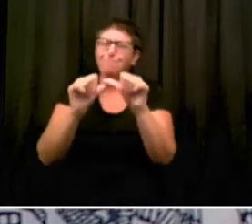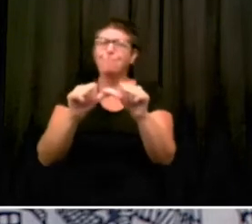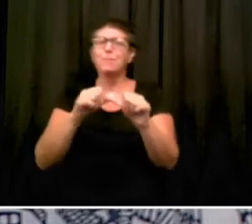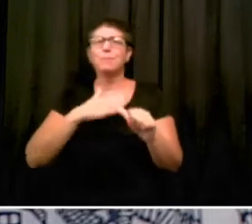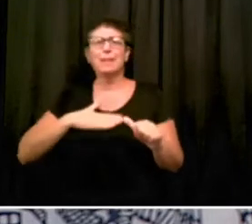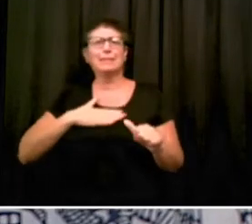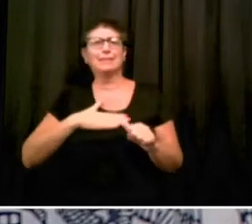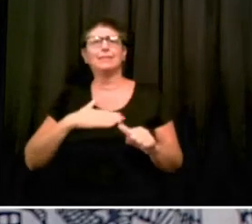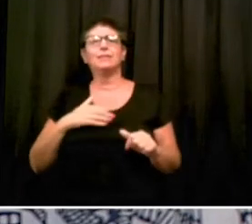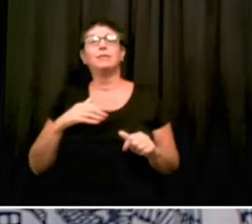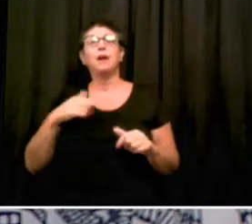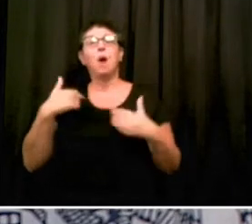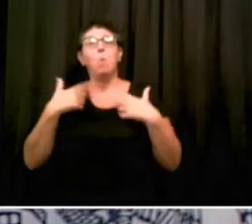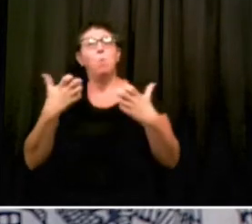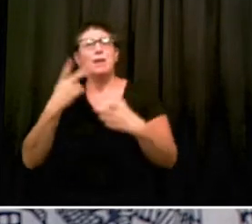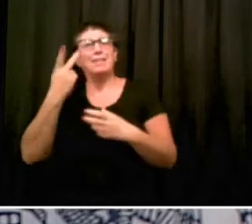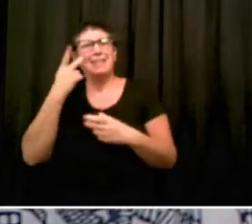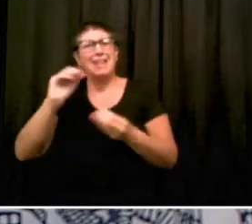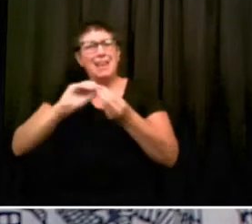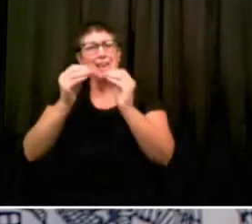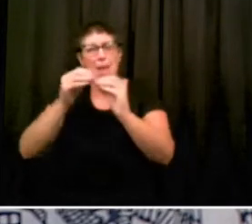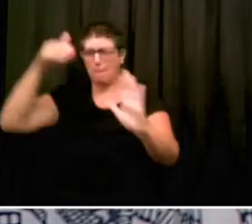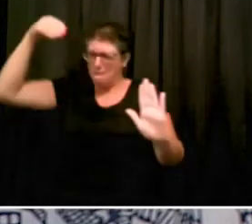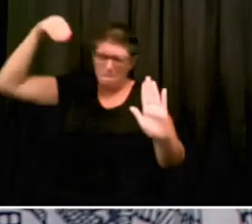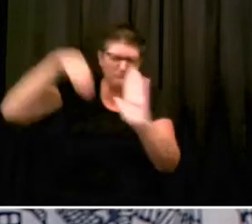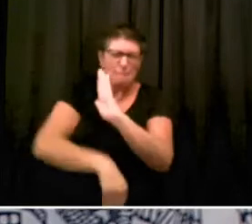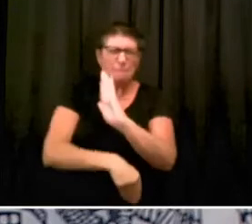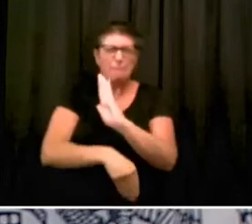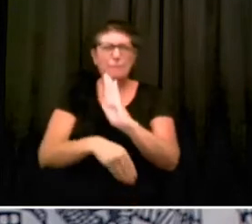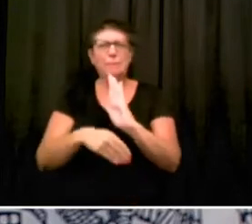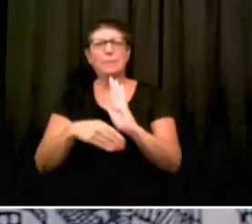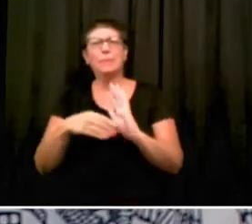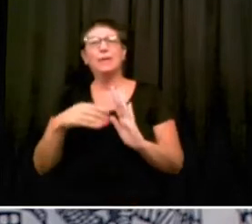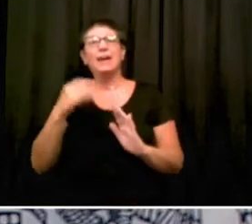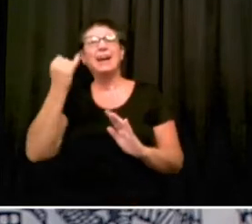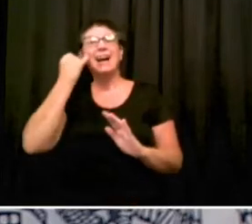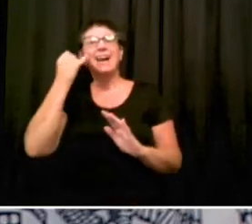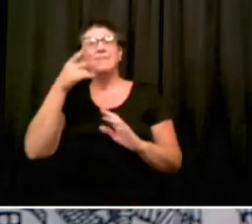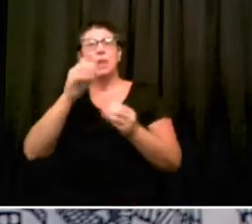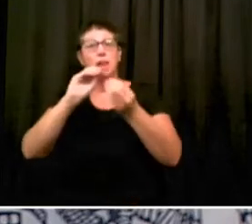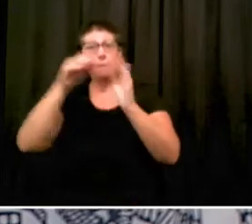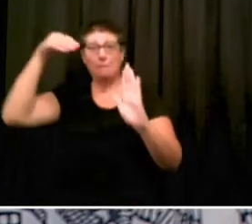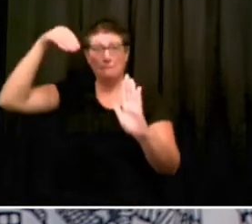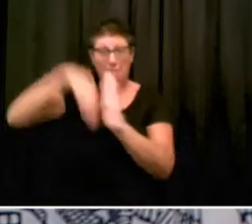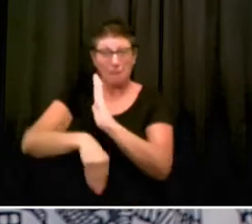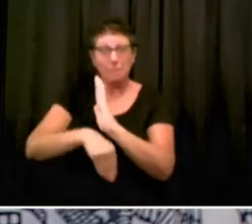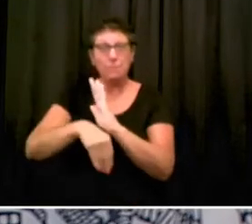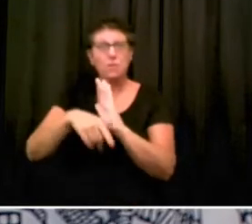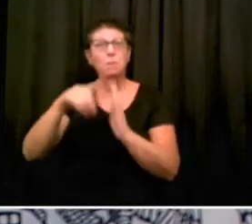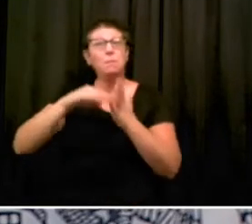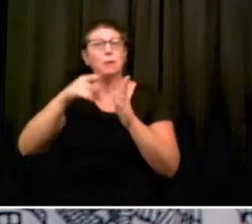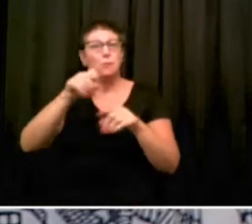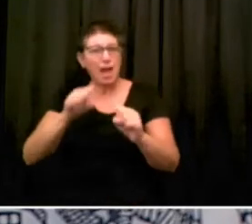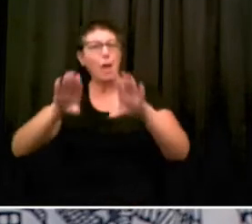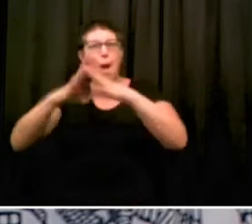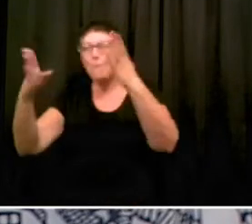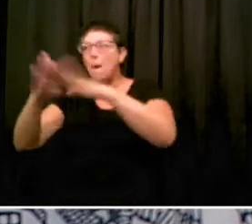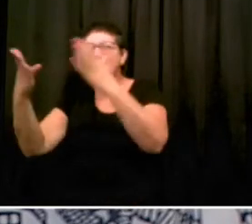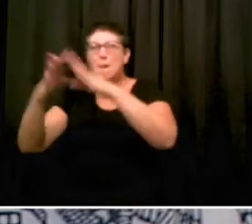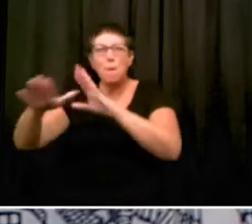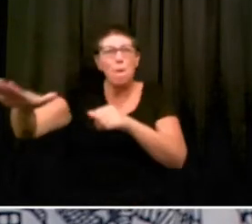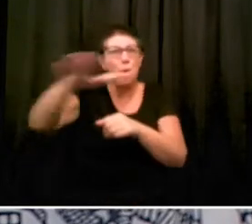to do more and more and open up more and more as we do that. So it's not just stay the course, it's double down. Let's go farther at making this city